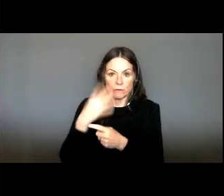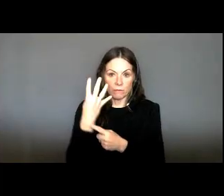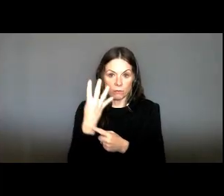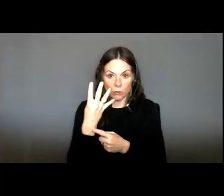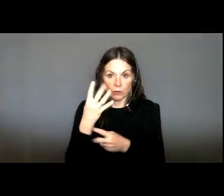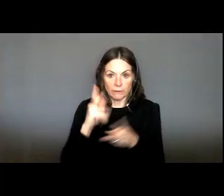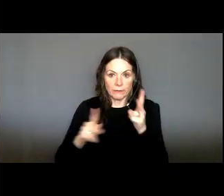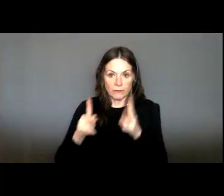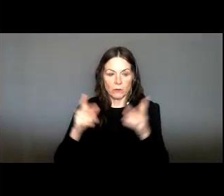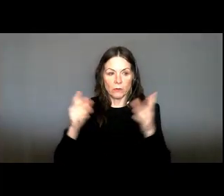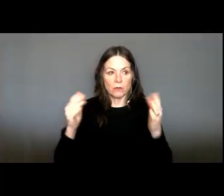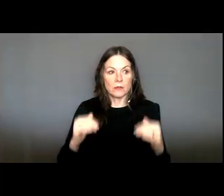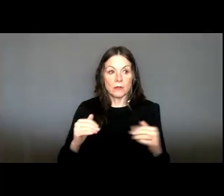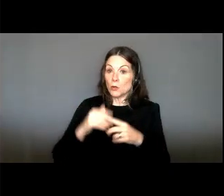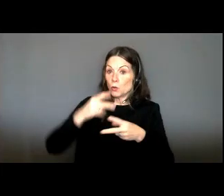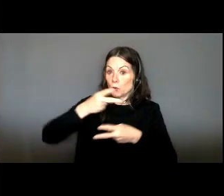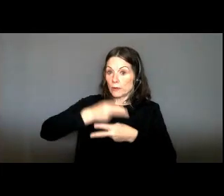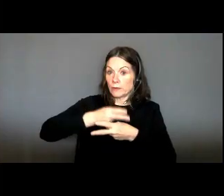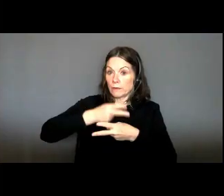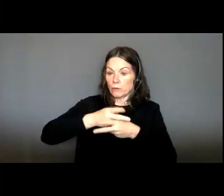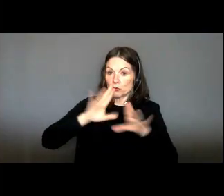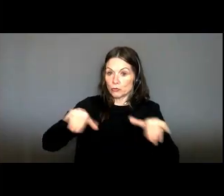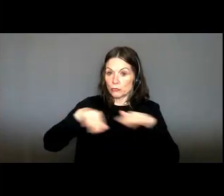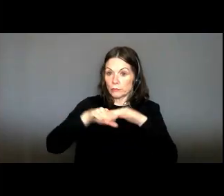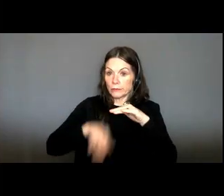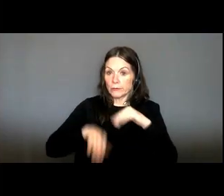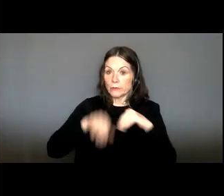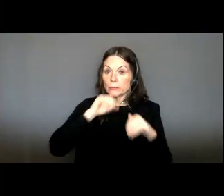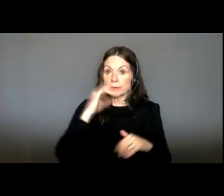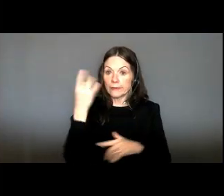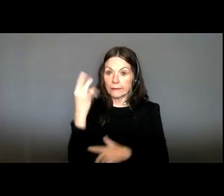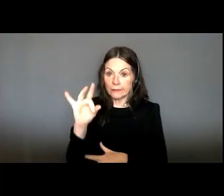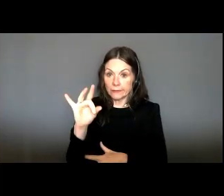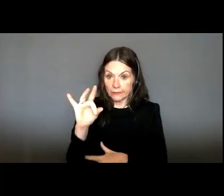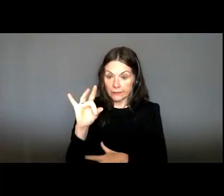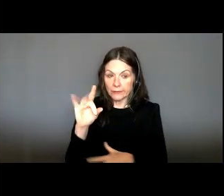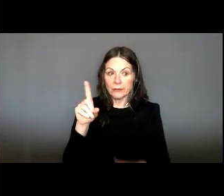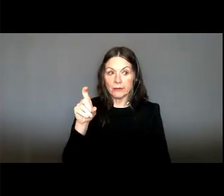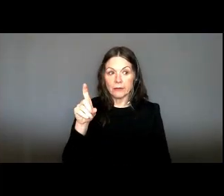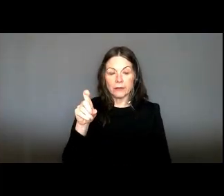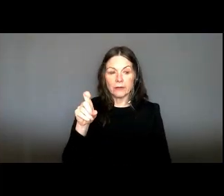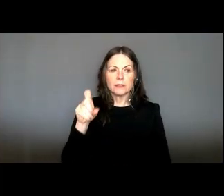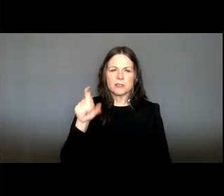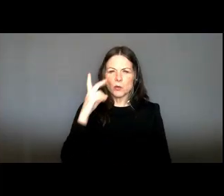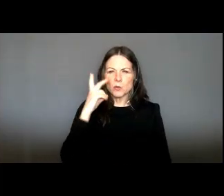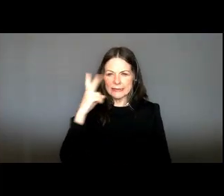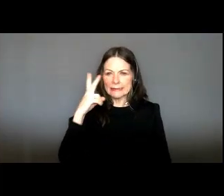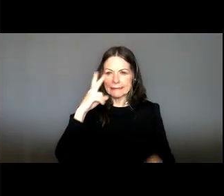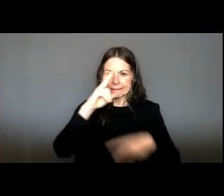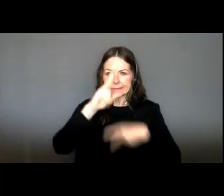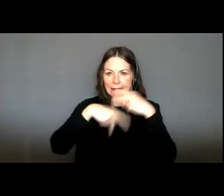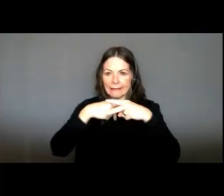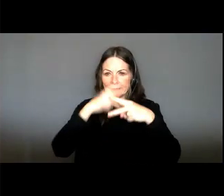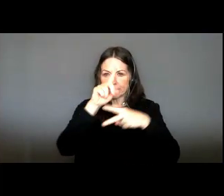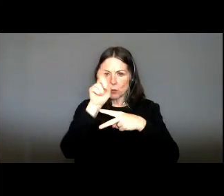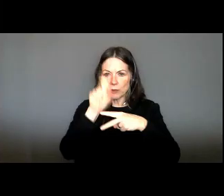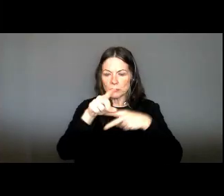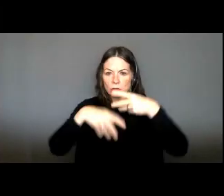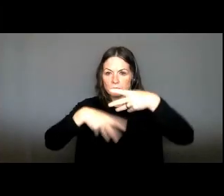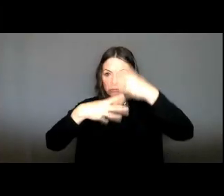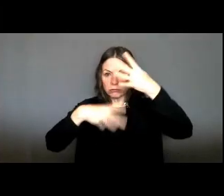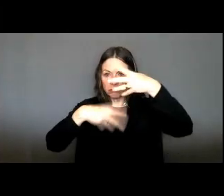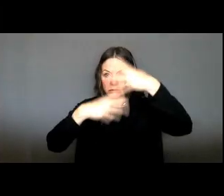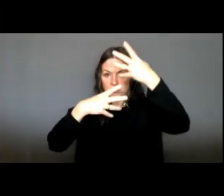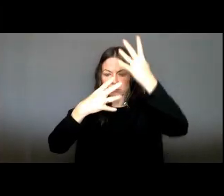for any children under 18 years of old? So as you can see, the questions shaped in pretty plain